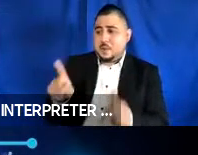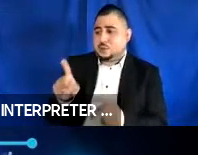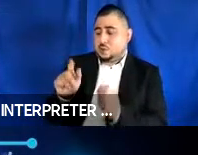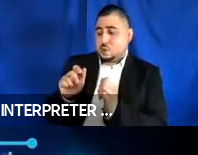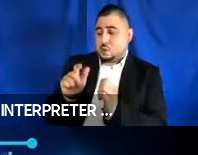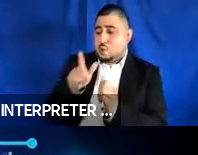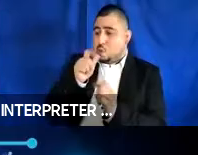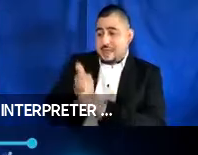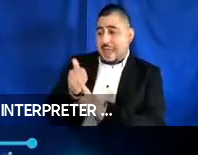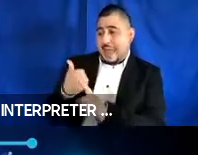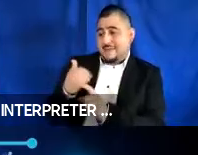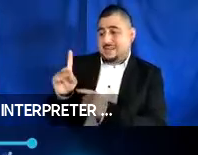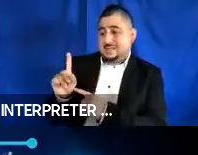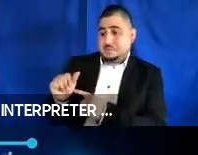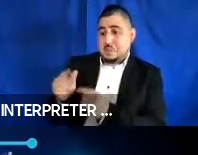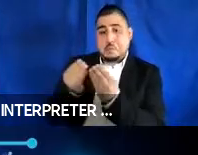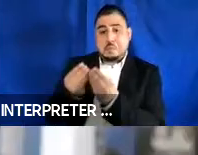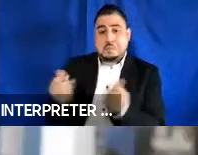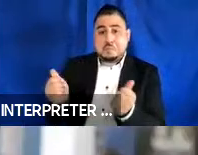away?